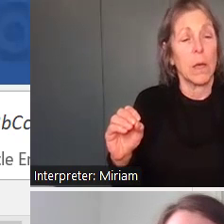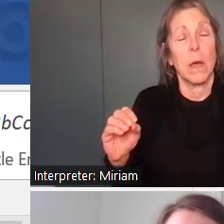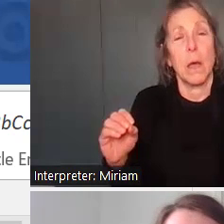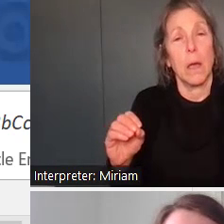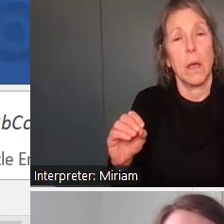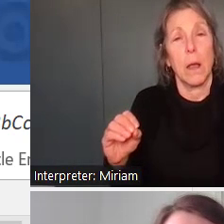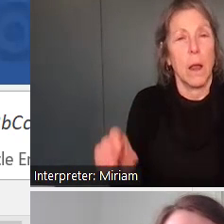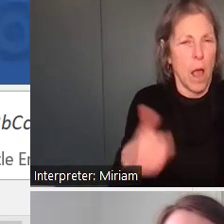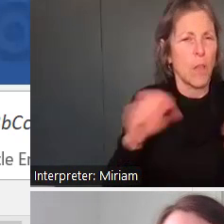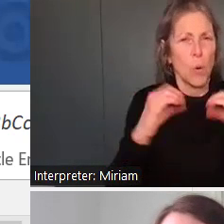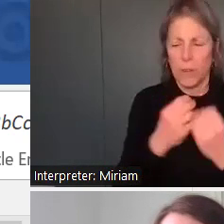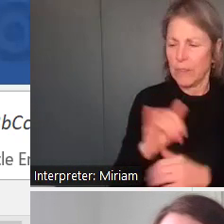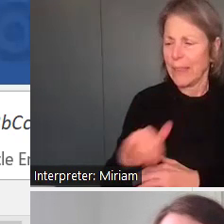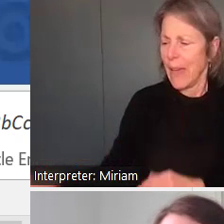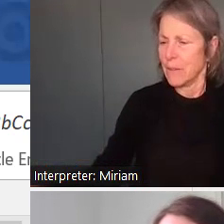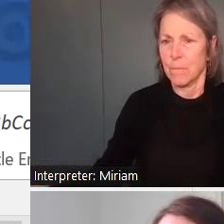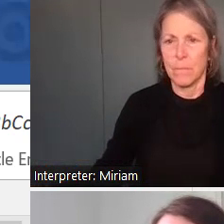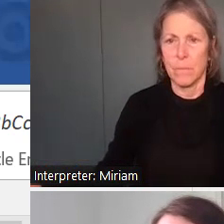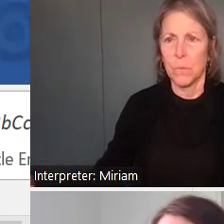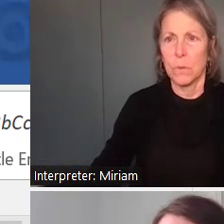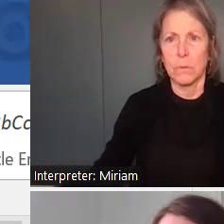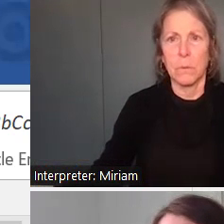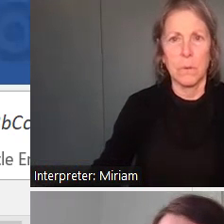other organizations of that caliber.